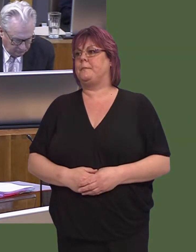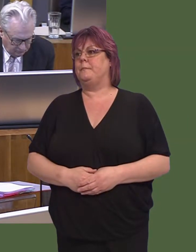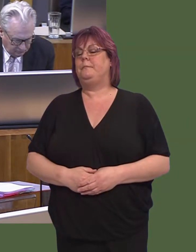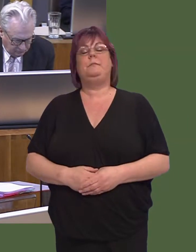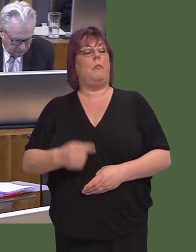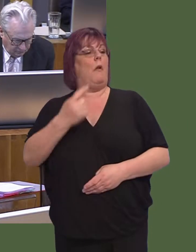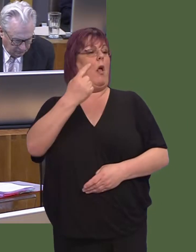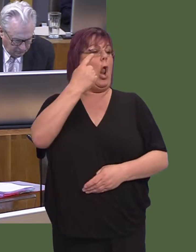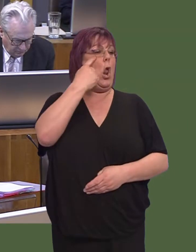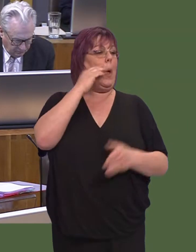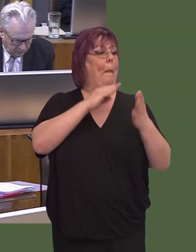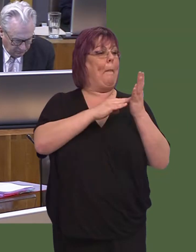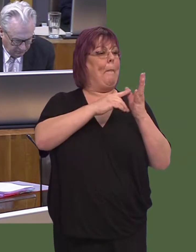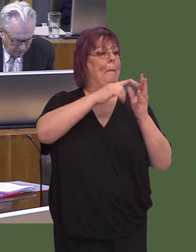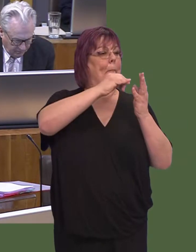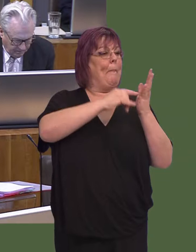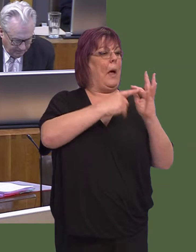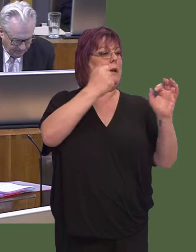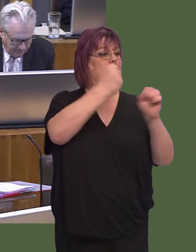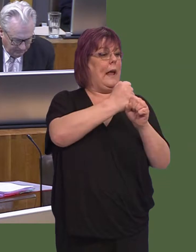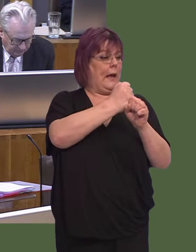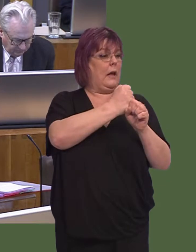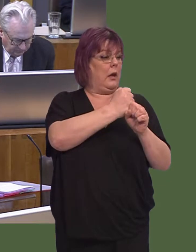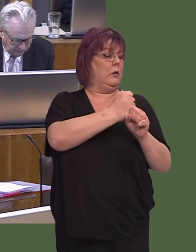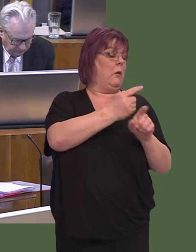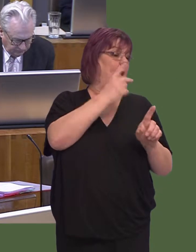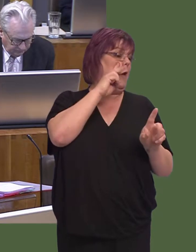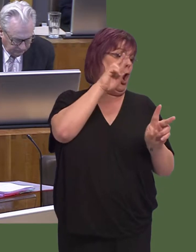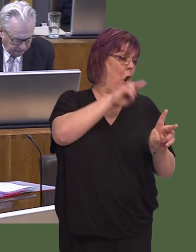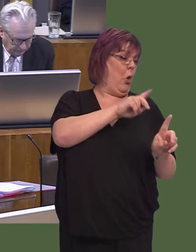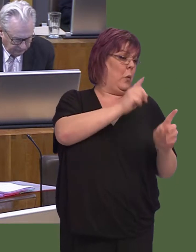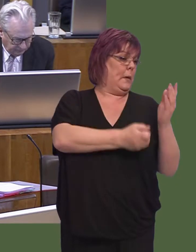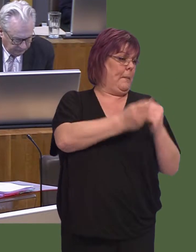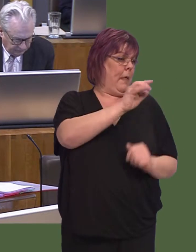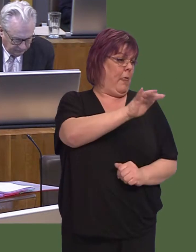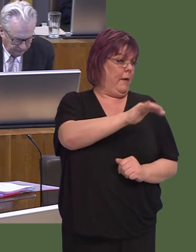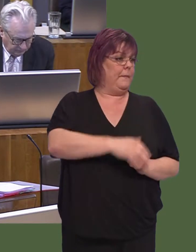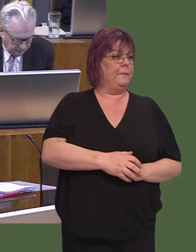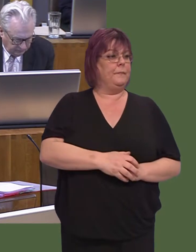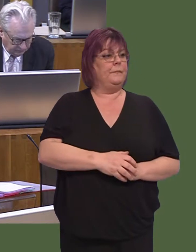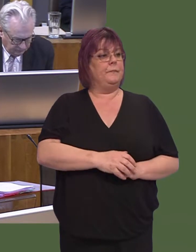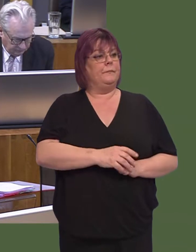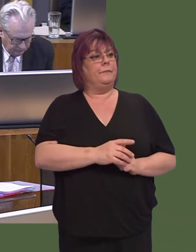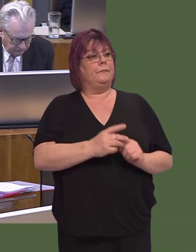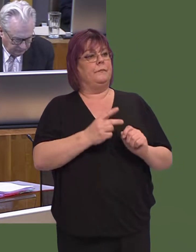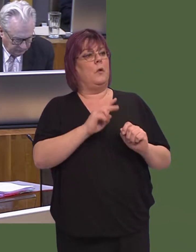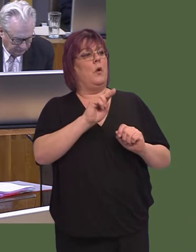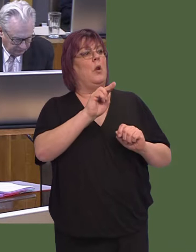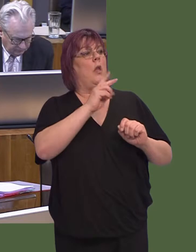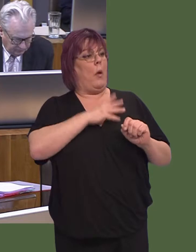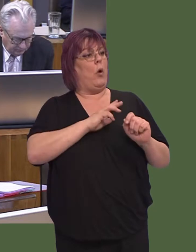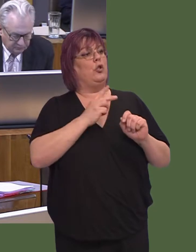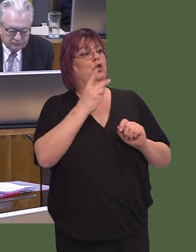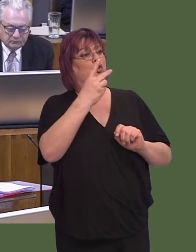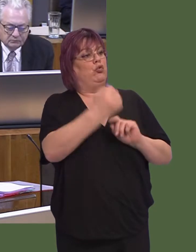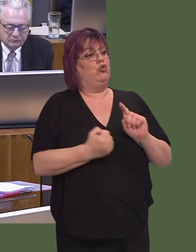stake, for example, I mean, if you want to ask me about trains, then good luck. If you look at my stake, for example, a twice-hourly service is